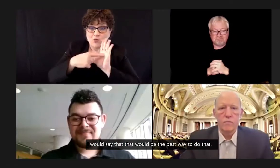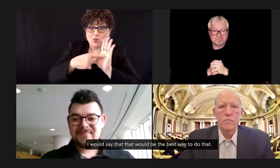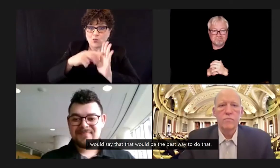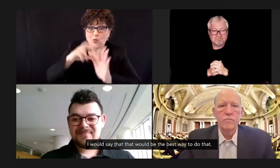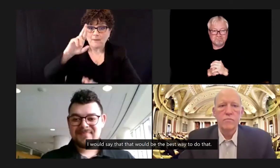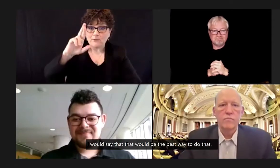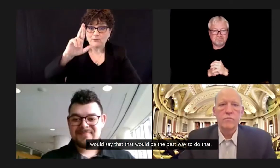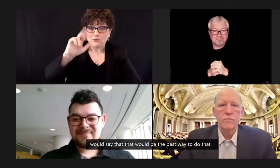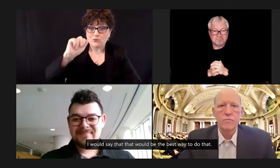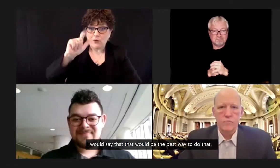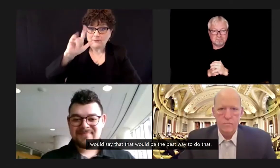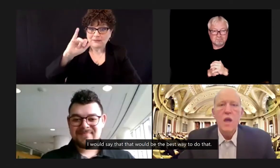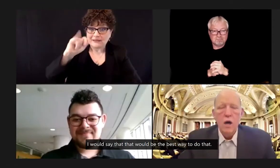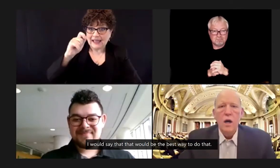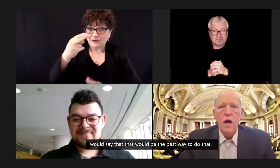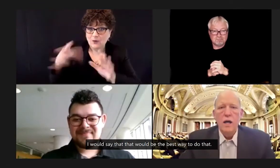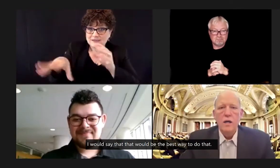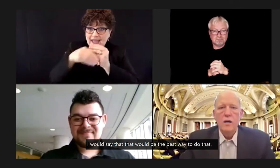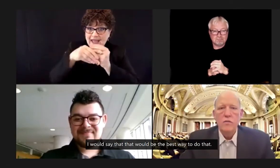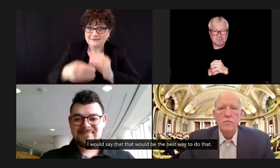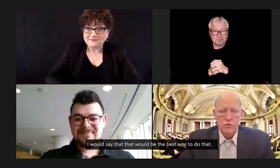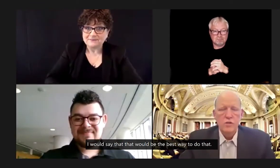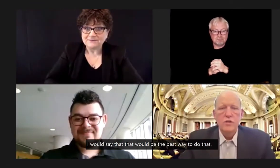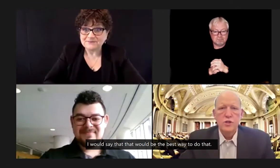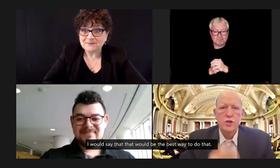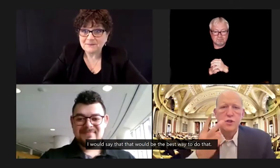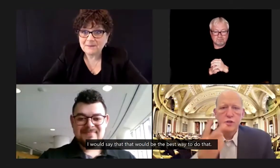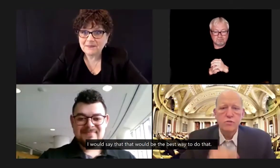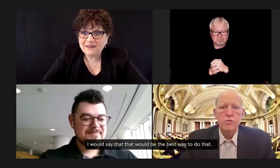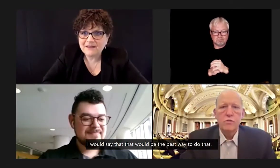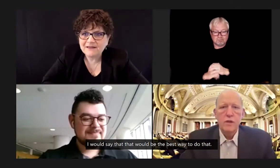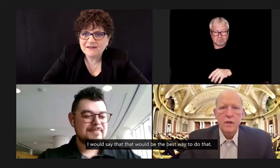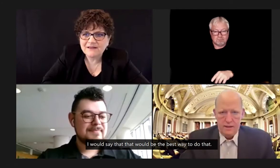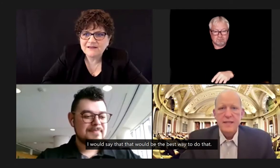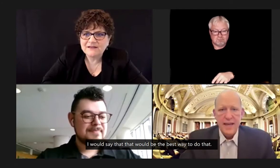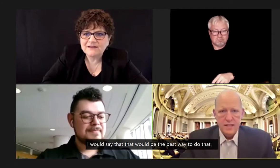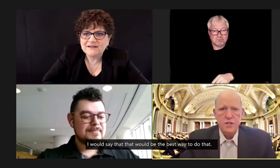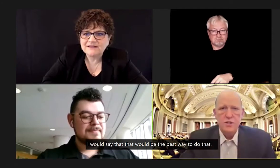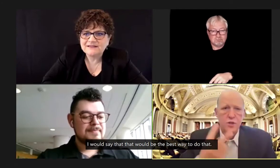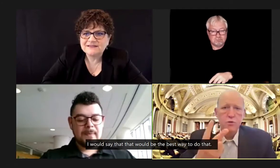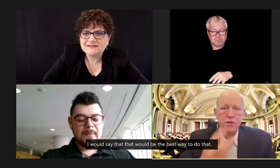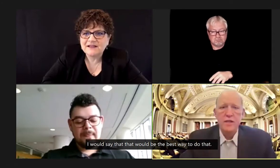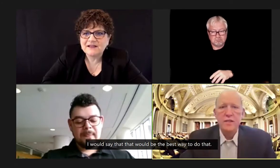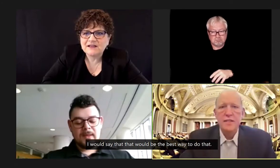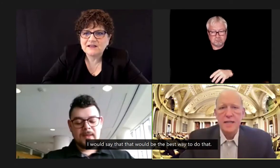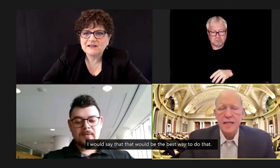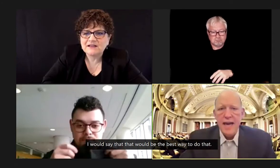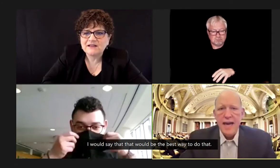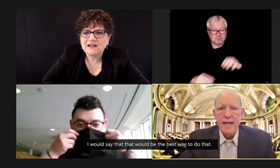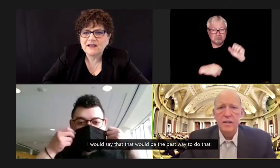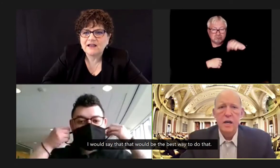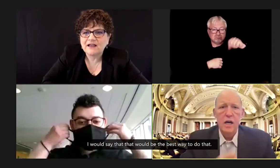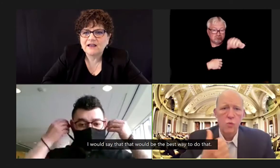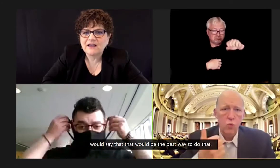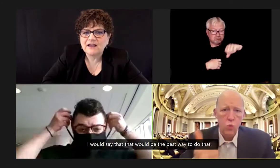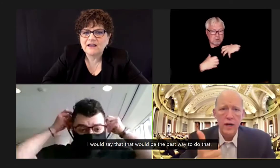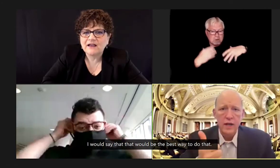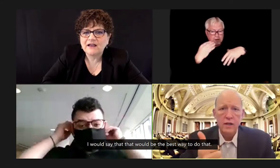Okay. And yes, Representative Raleigh, did you want to add something? Yes, two things that I'll